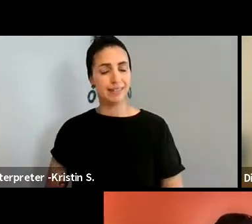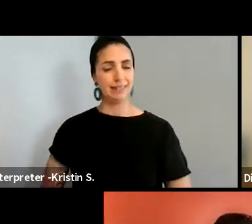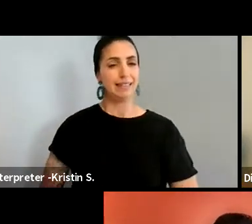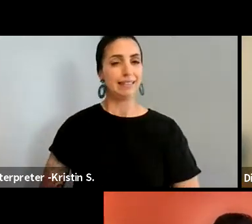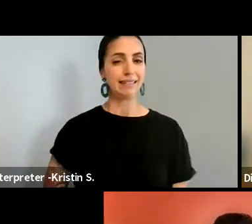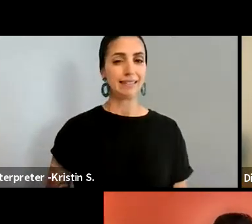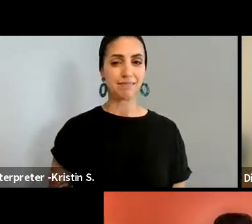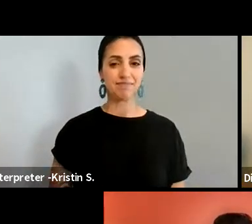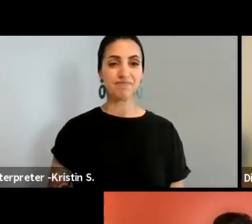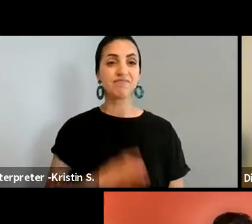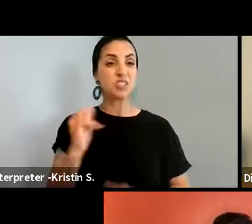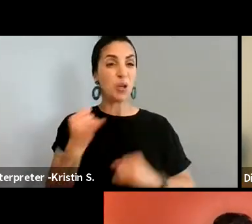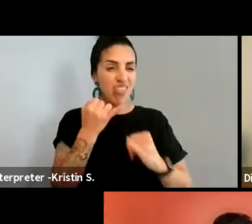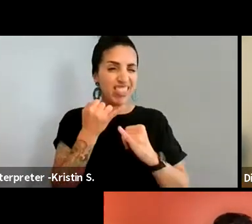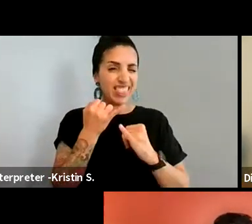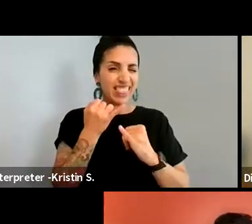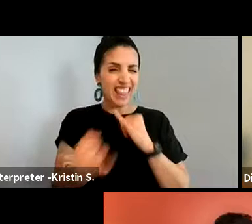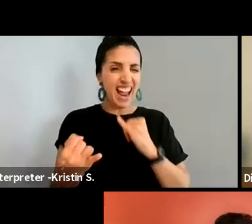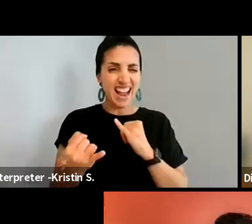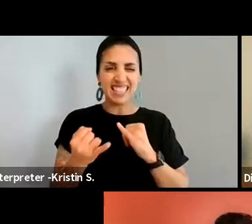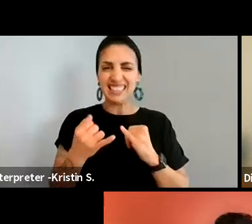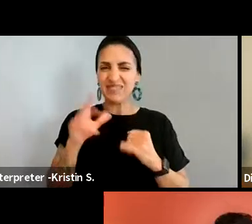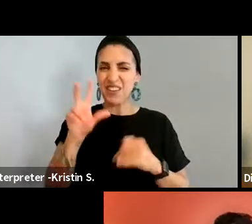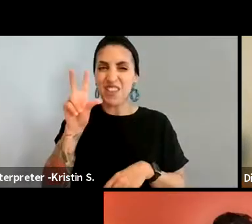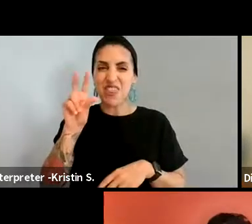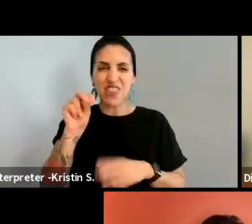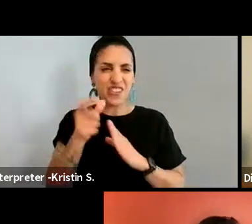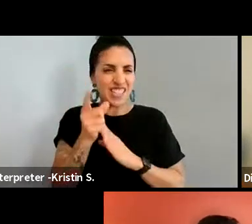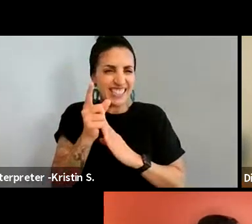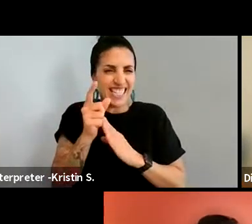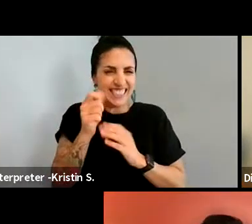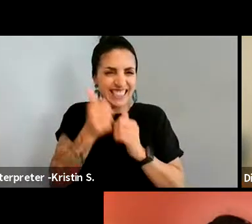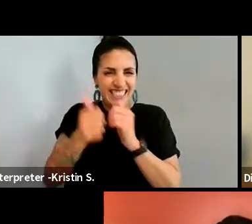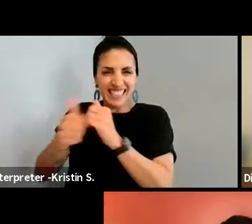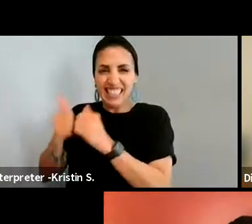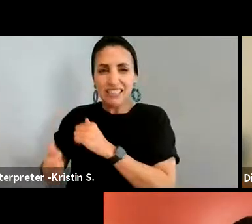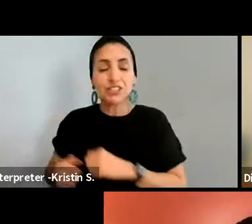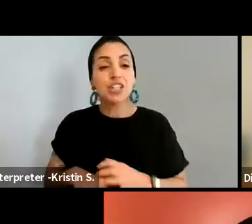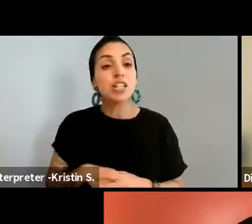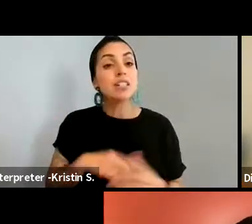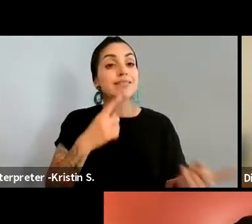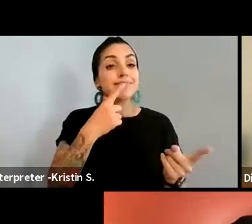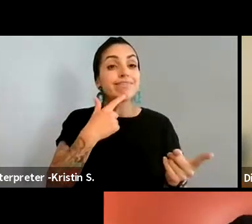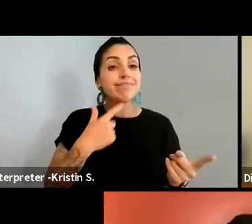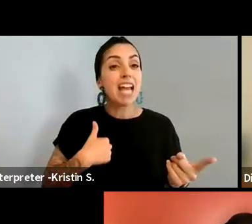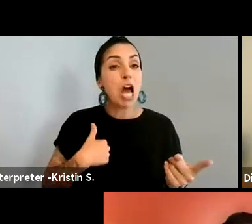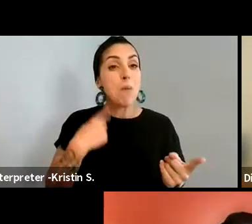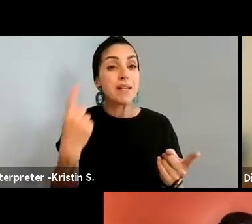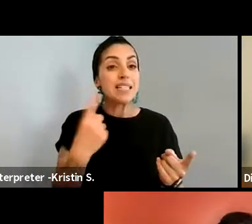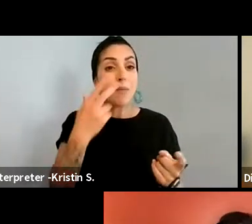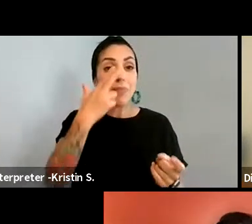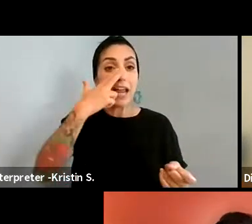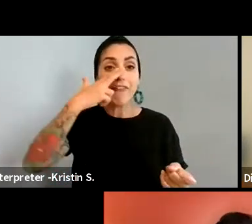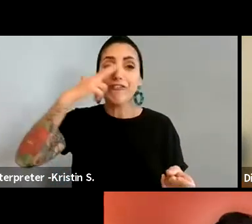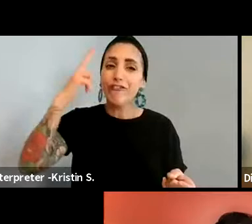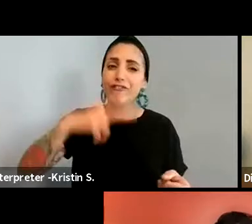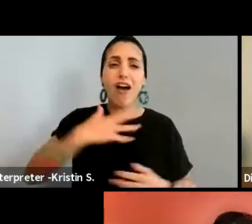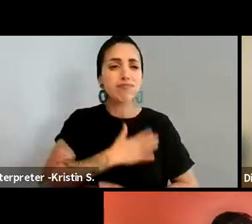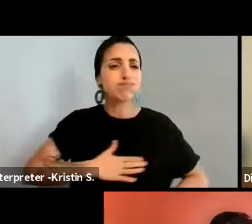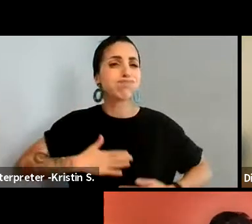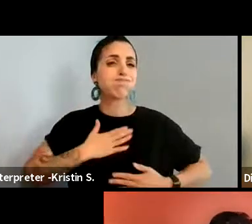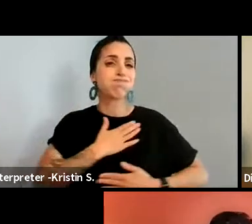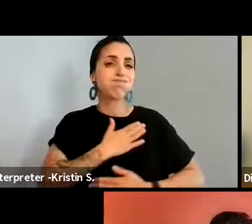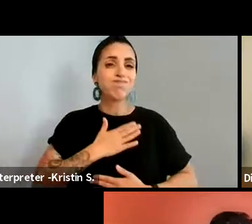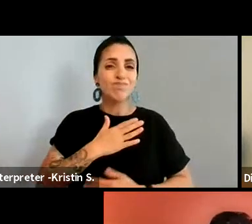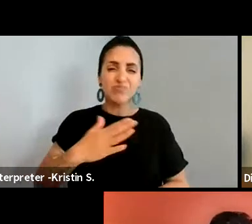get maybe 5, we have like 30 seconds each. Tell us something that is fun, that brings you joy, besides,